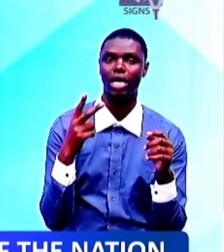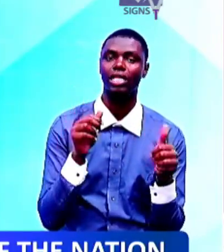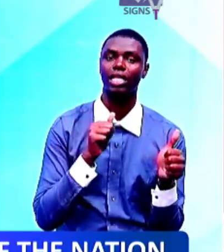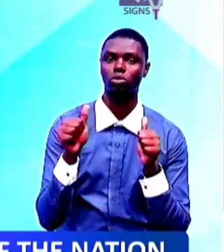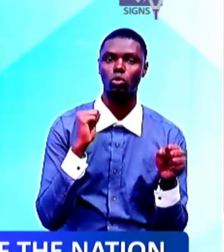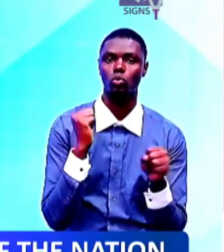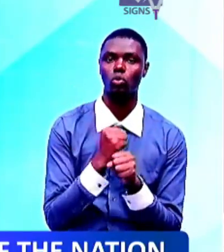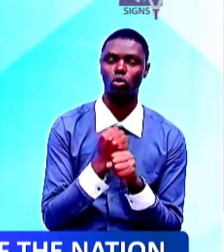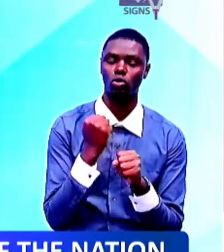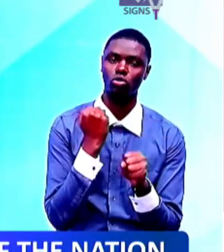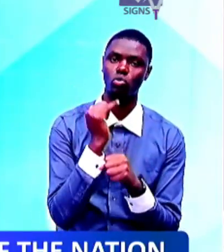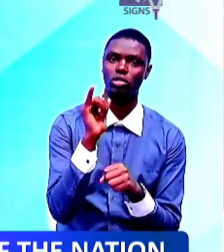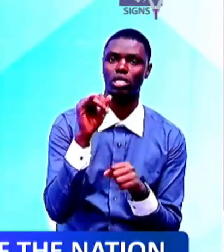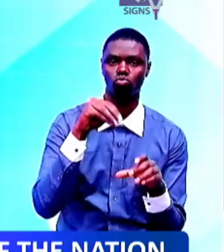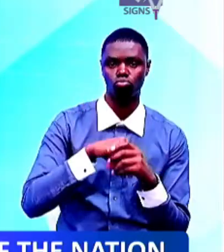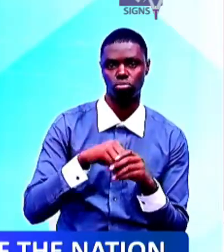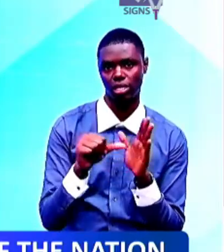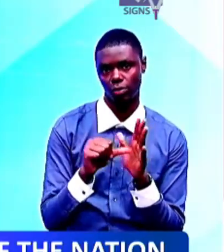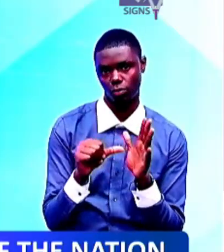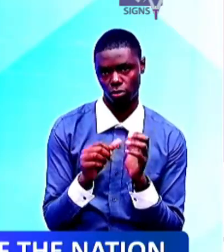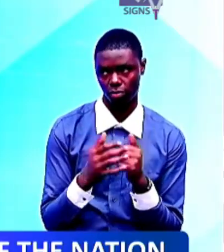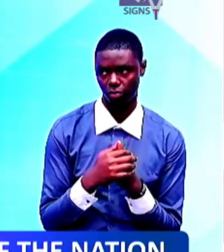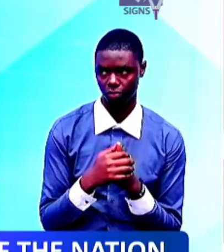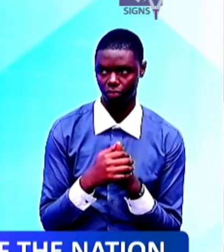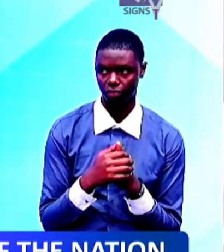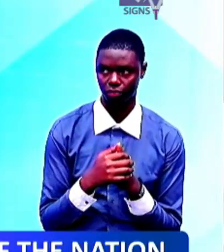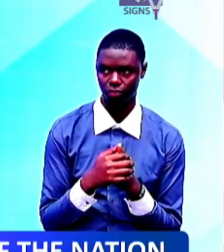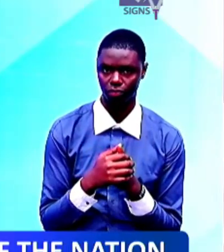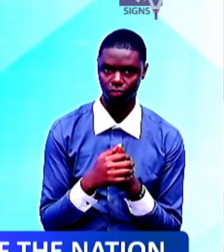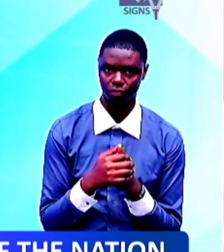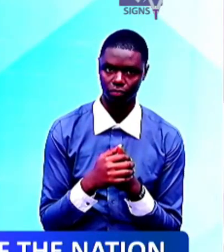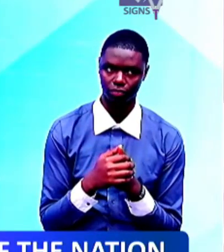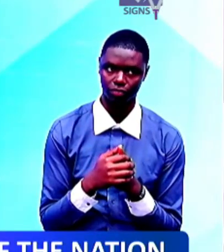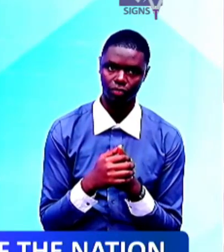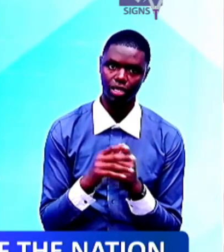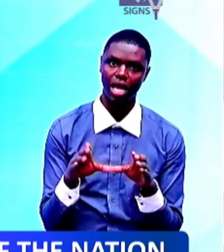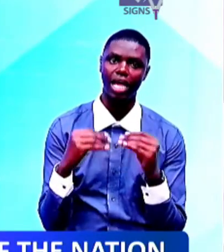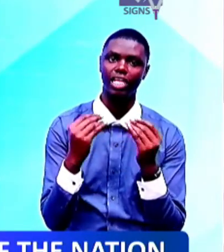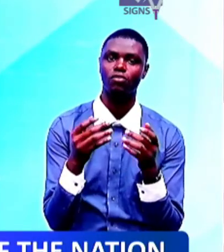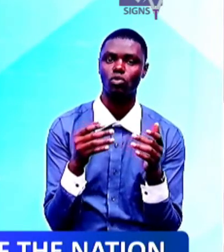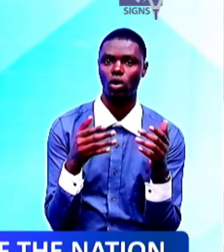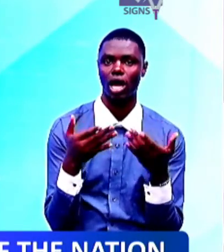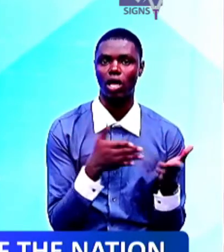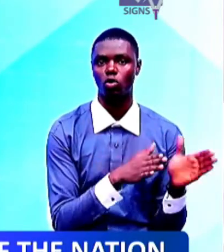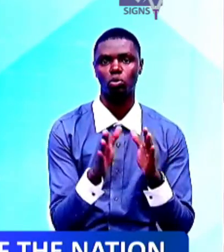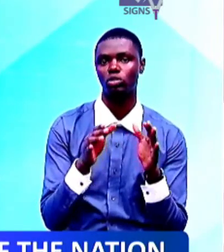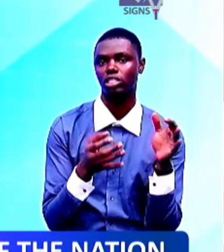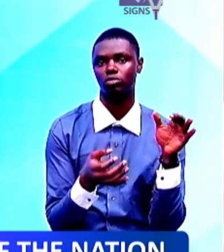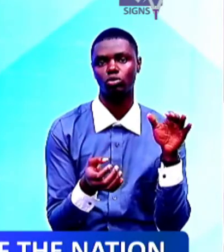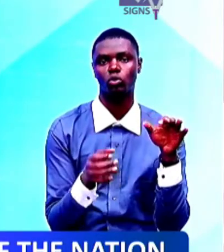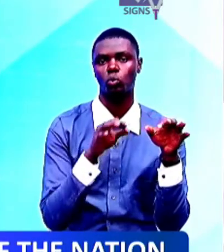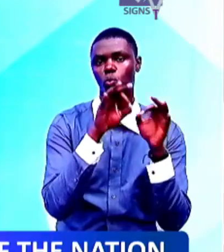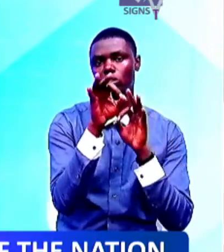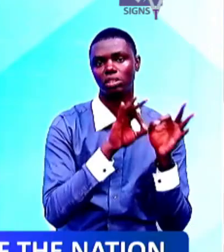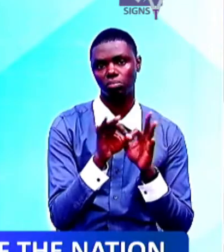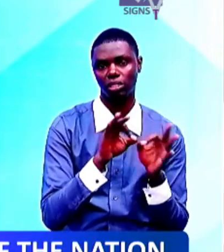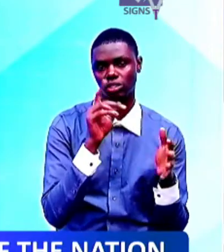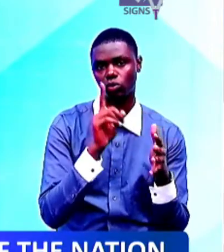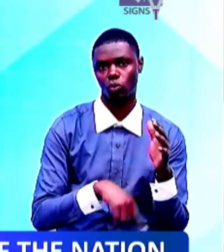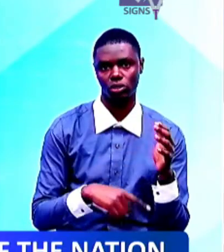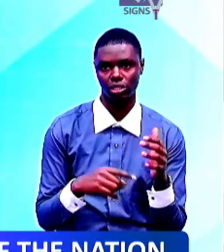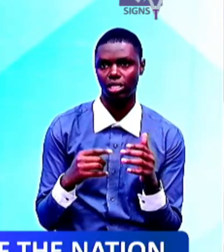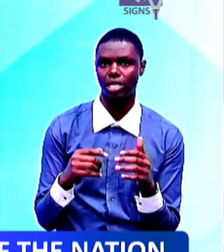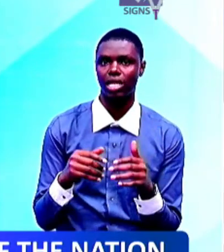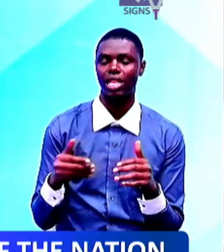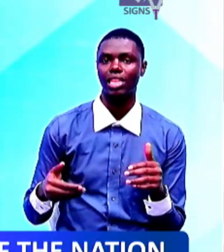You will be in problems. Yes. But you see, I gave you an opportunity to explain what the young